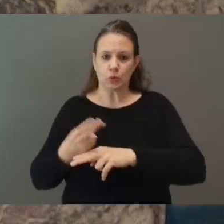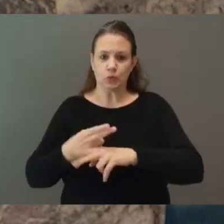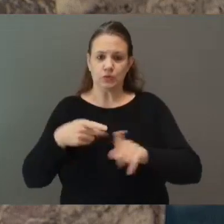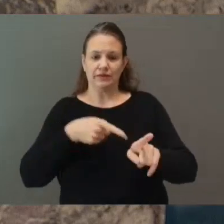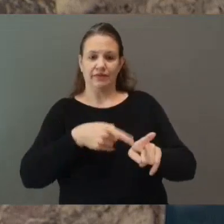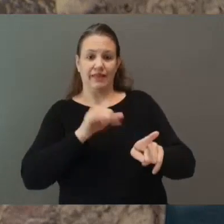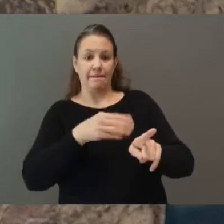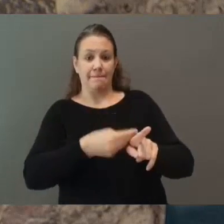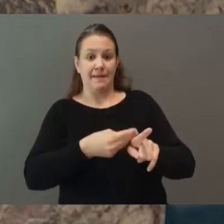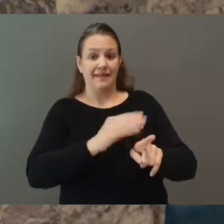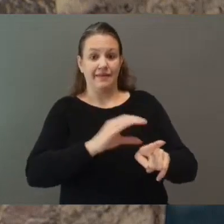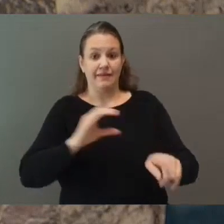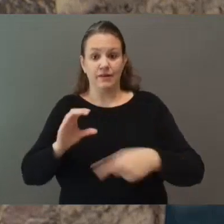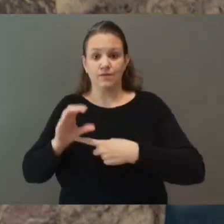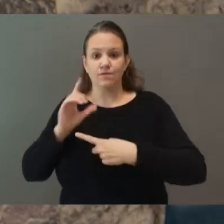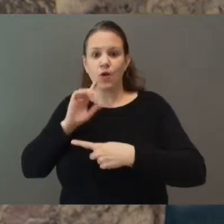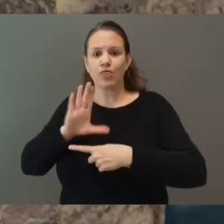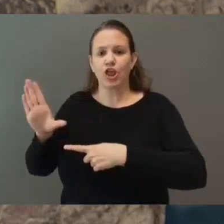Members,